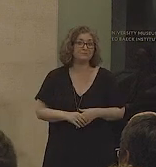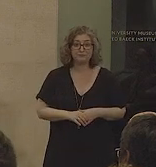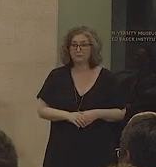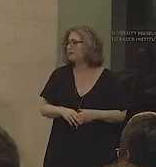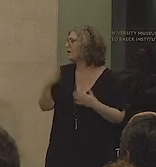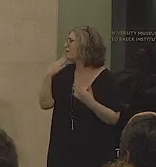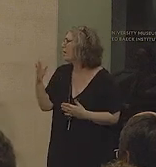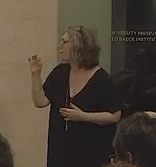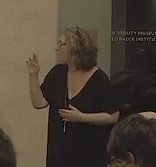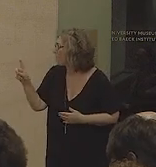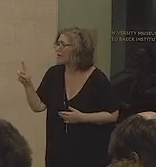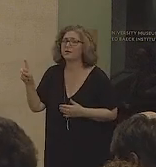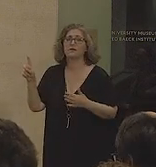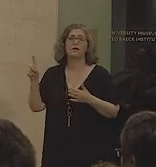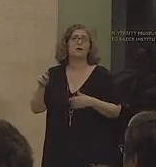Thank you, Fred. And